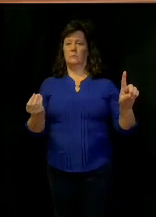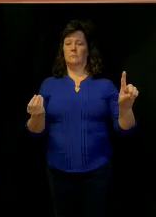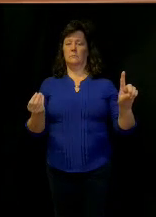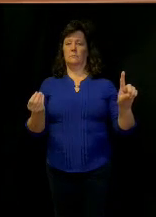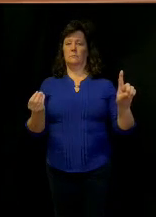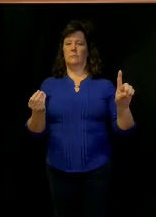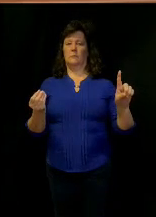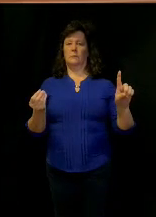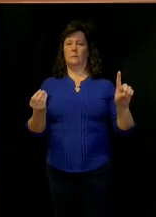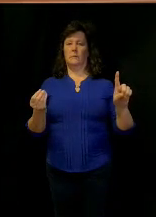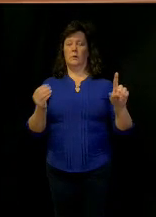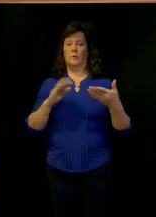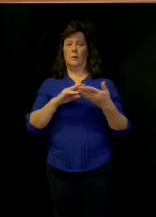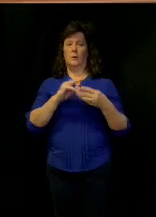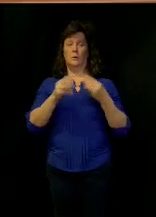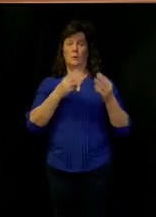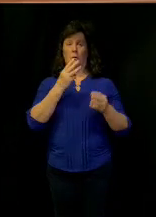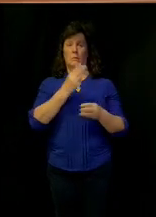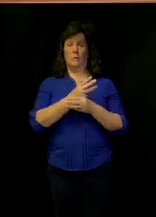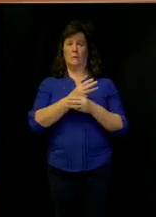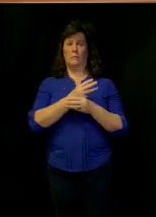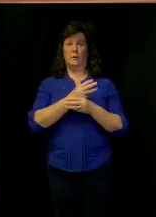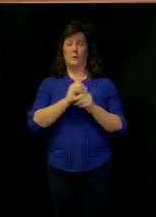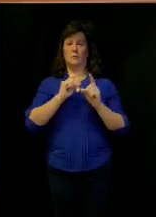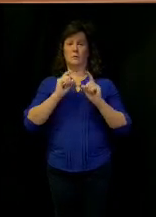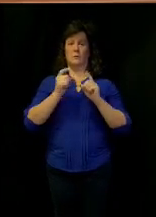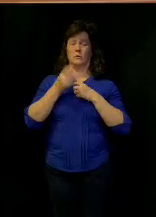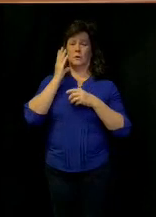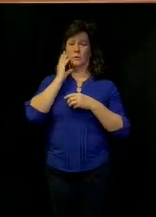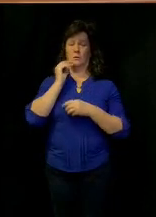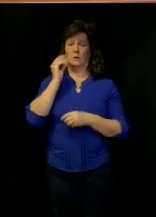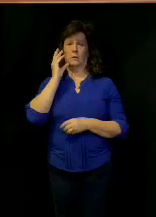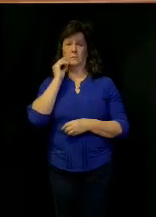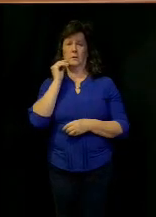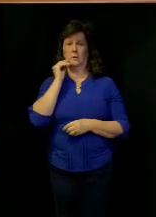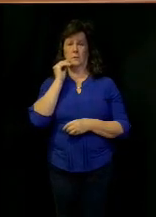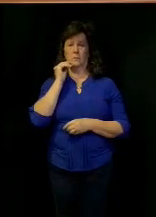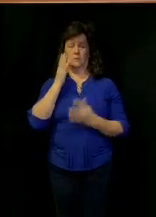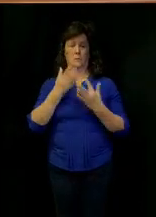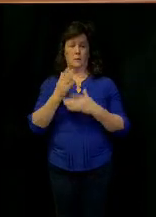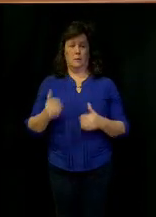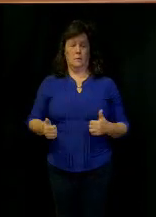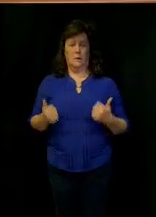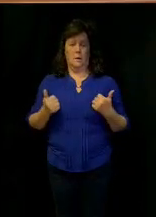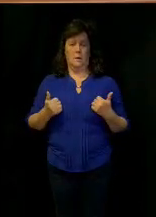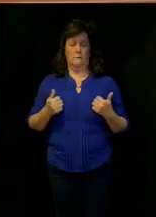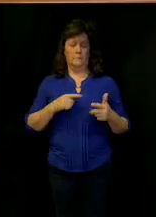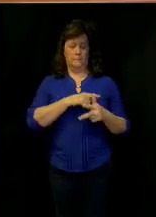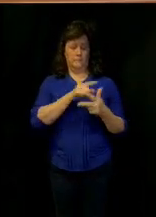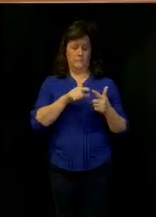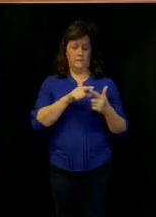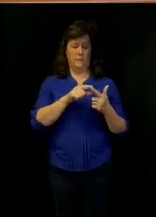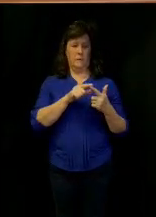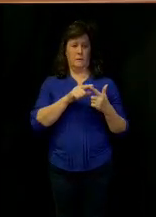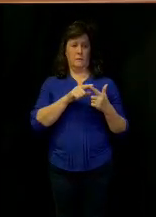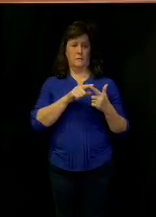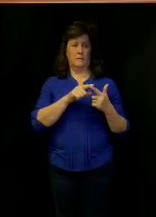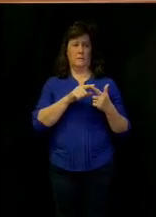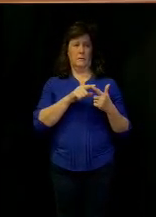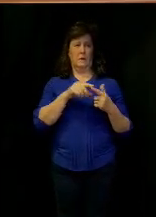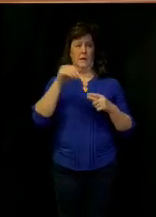Society is trying to form us, our experiences in life, stuff that's gone on. Number two, our in-Adam